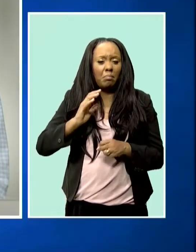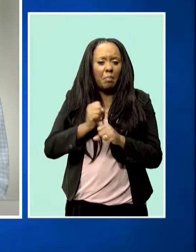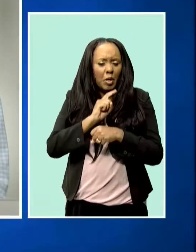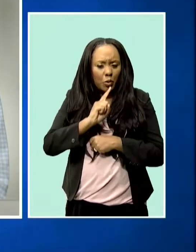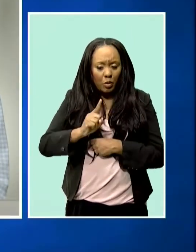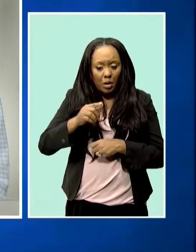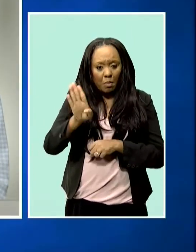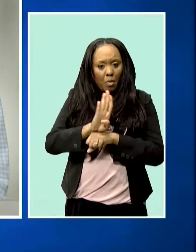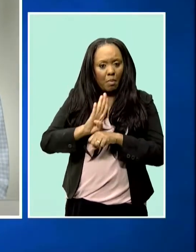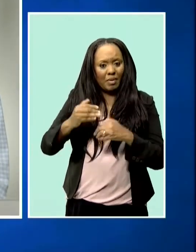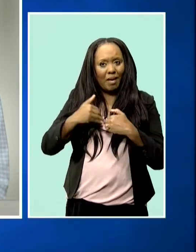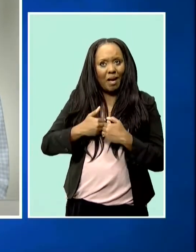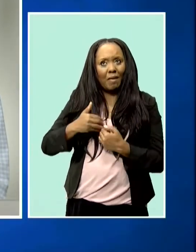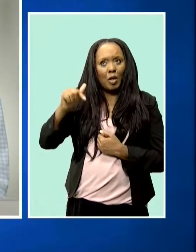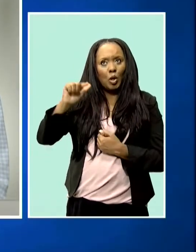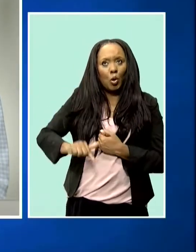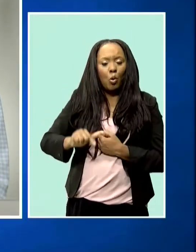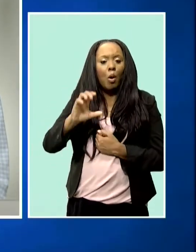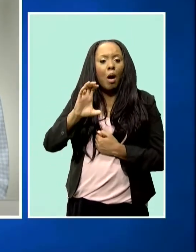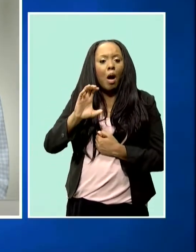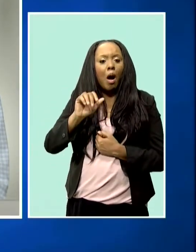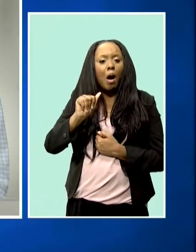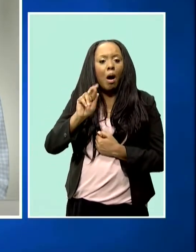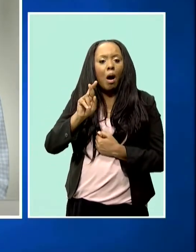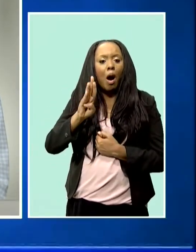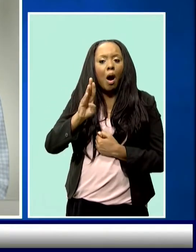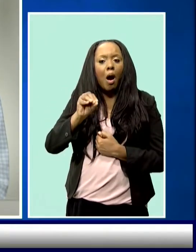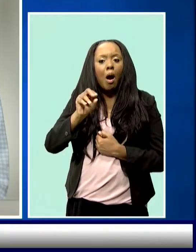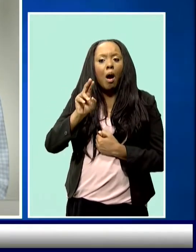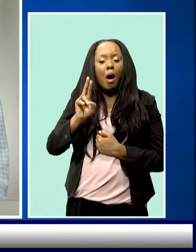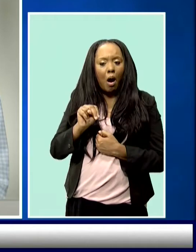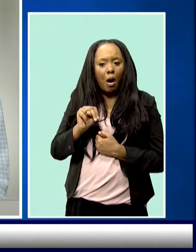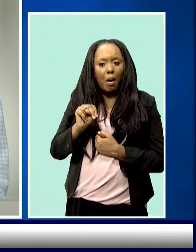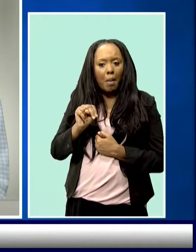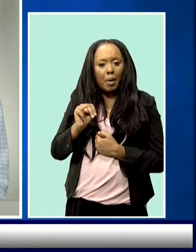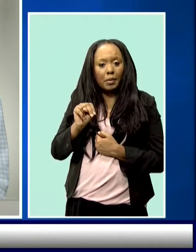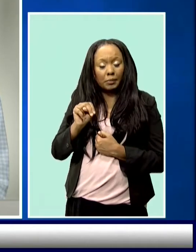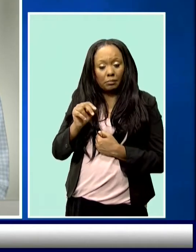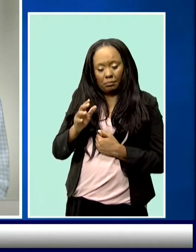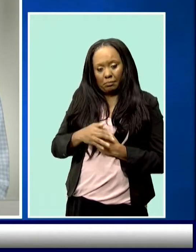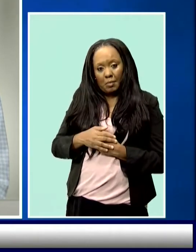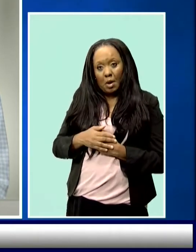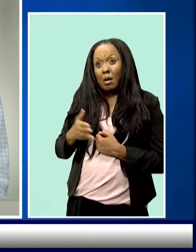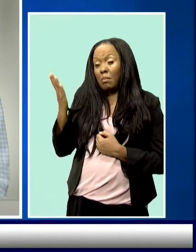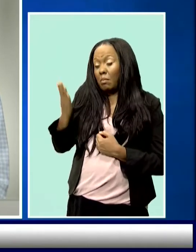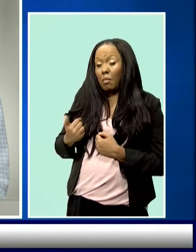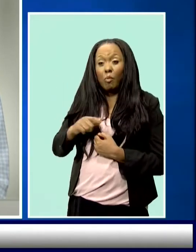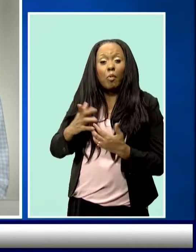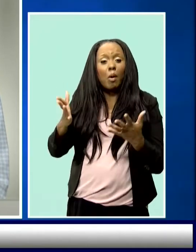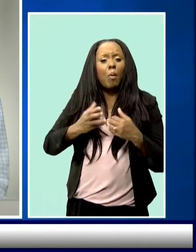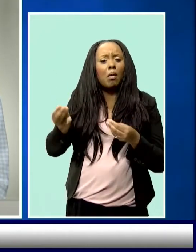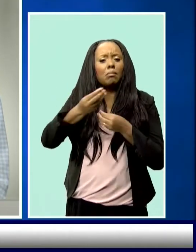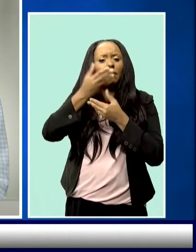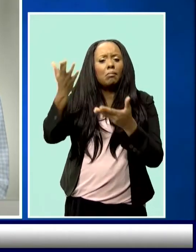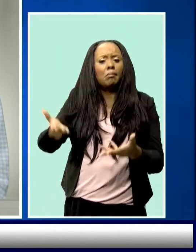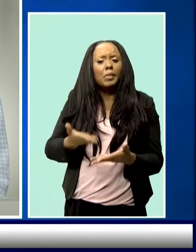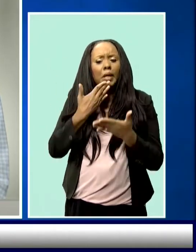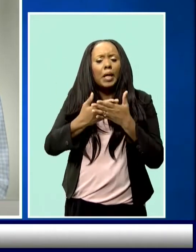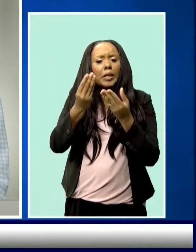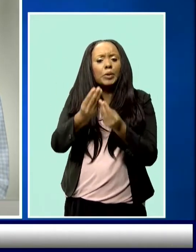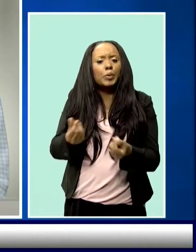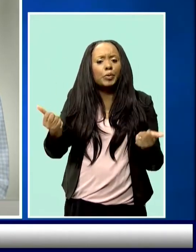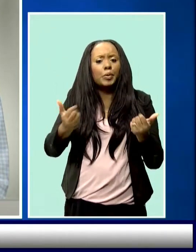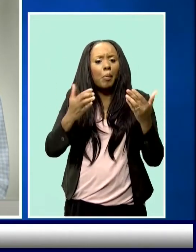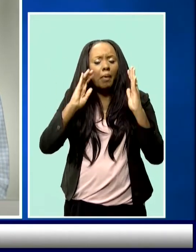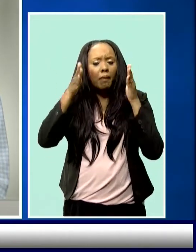One of our strategic objectives is to continue to develop a range of financial and advisory solutions focused on environmental and